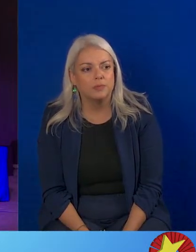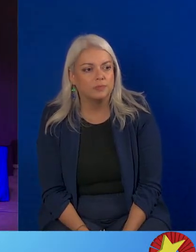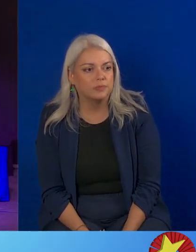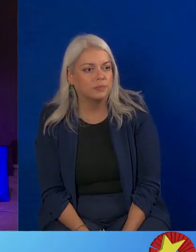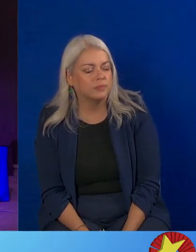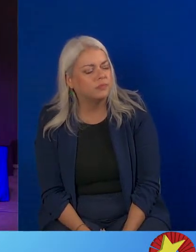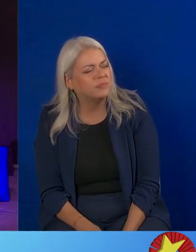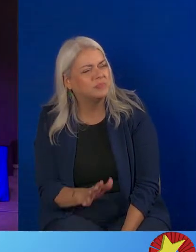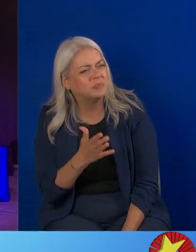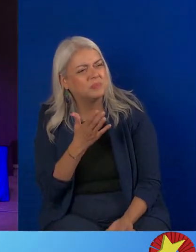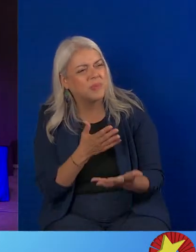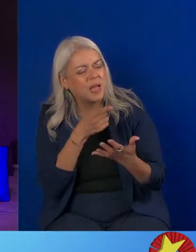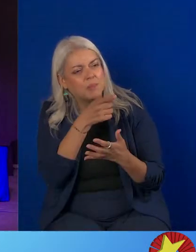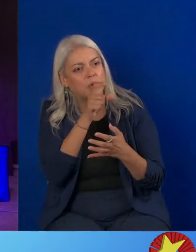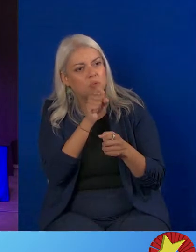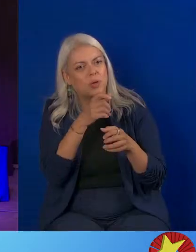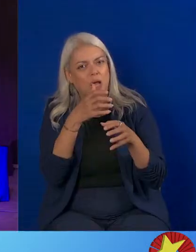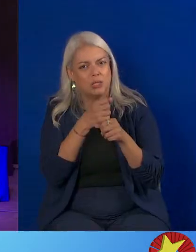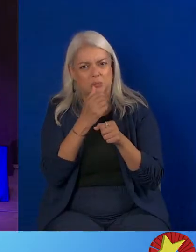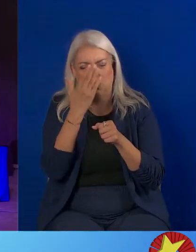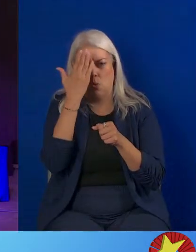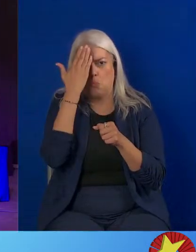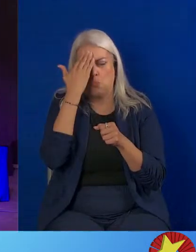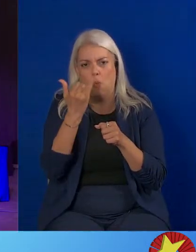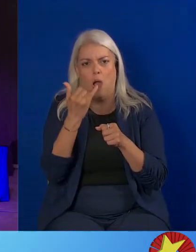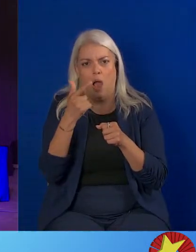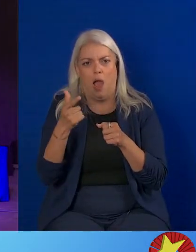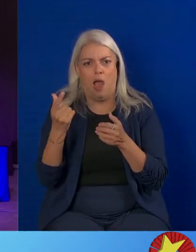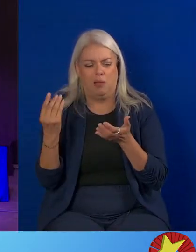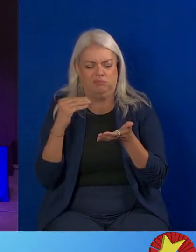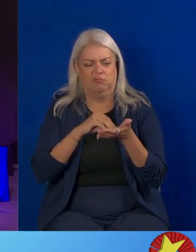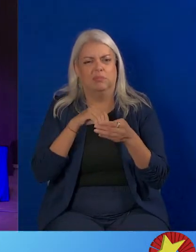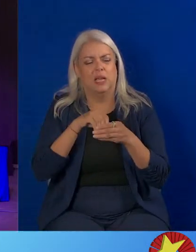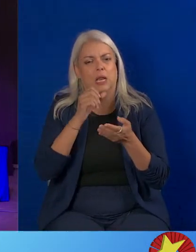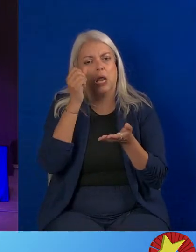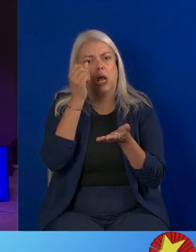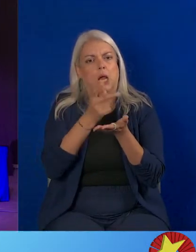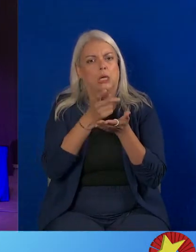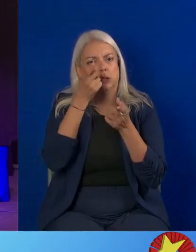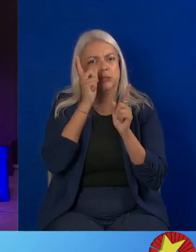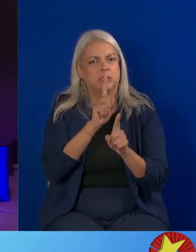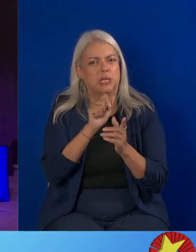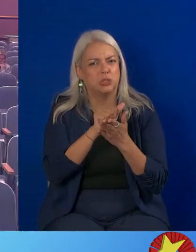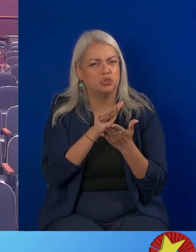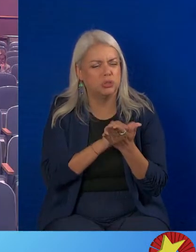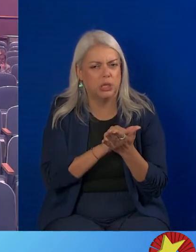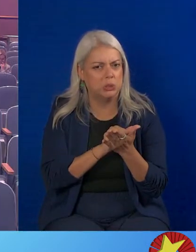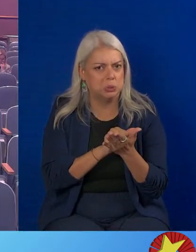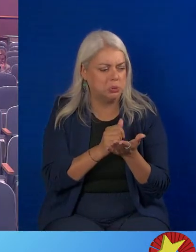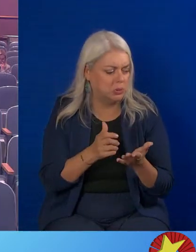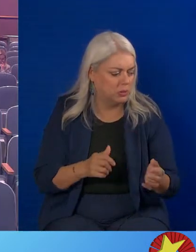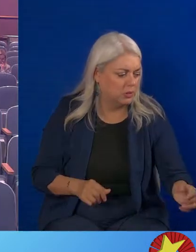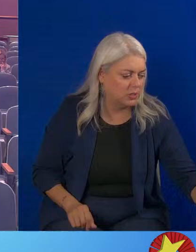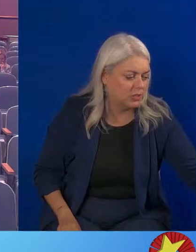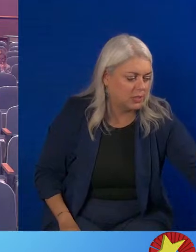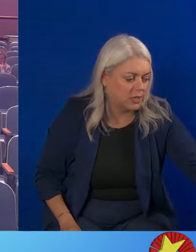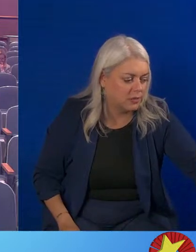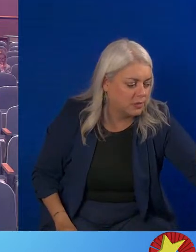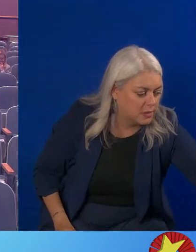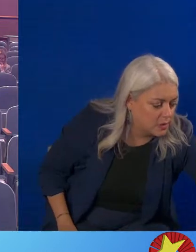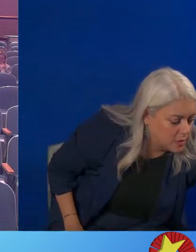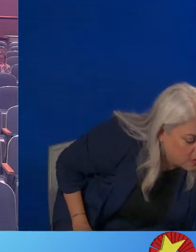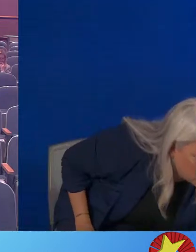Could you maybe sum up why we are seeing these on our consent agenda? Let's start there. Yes.